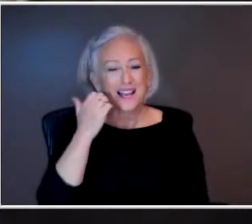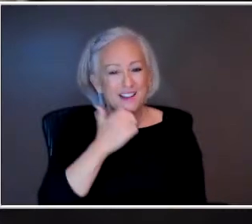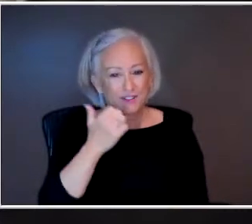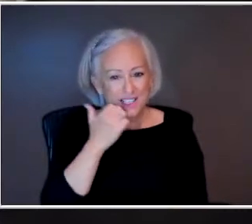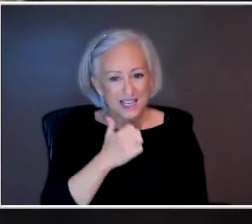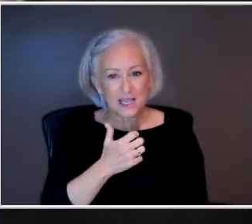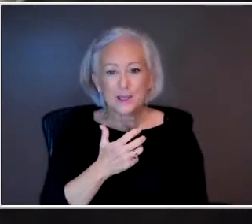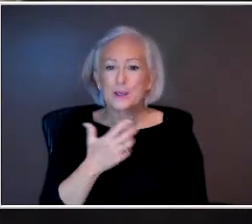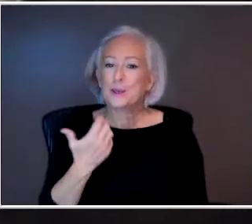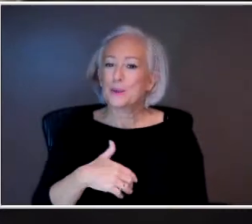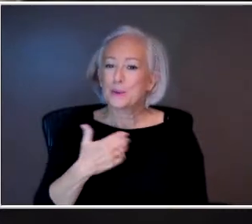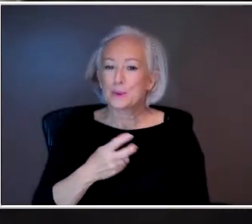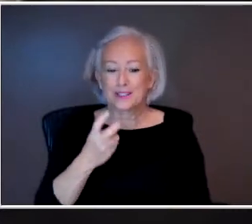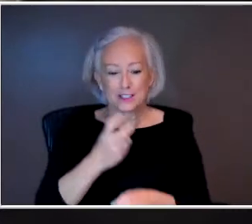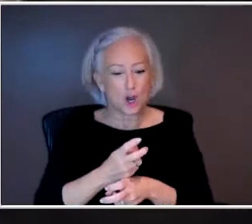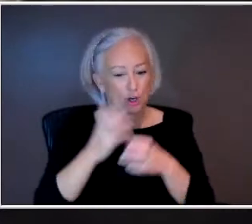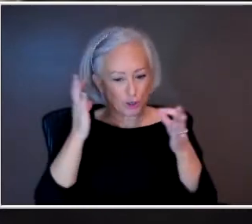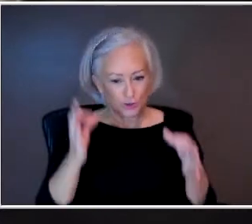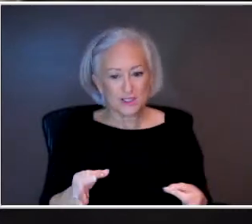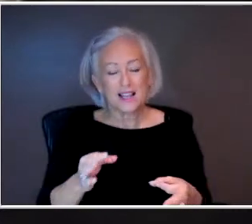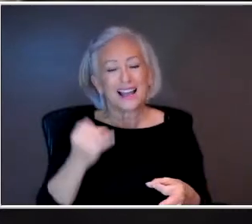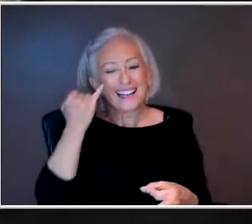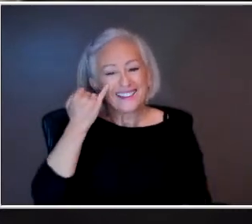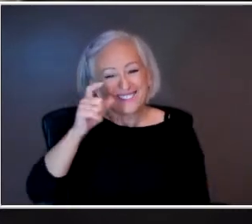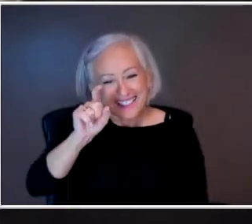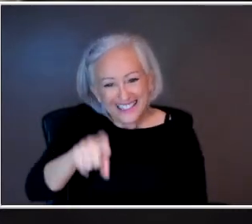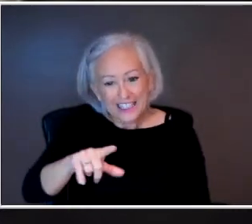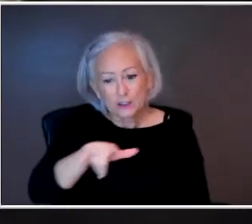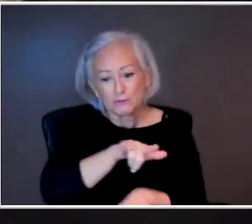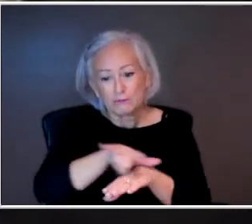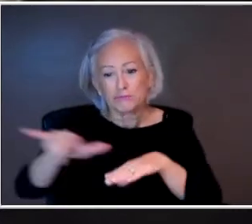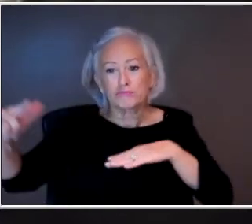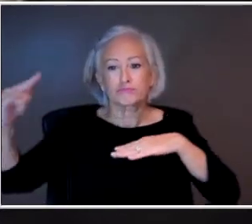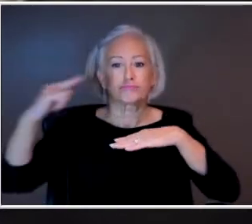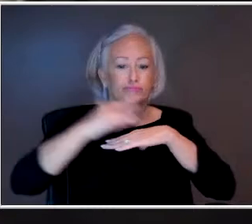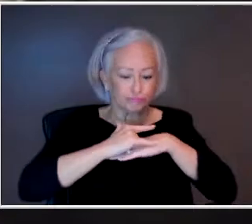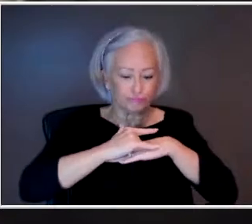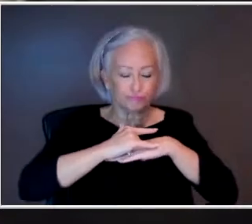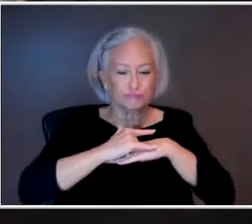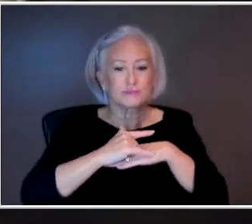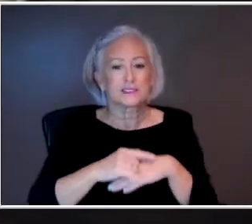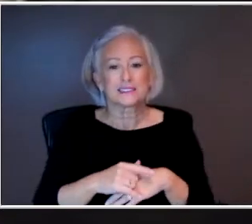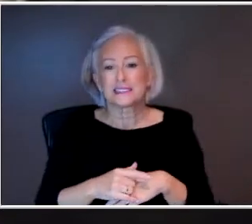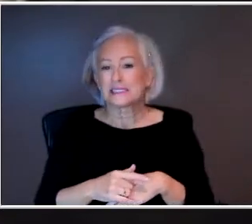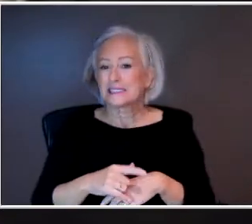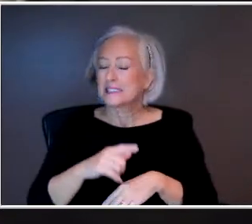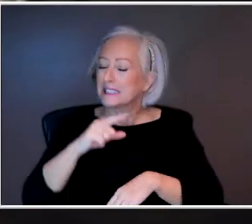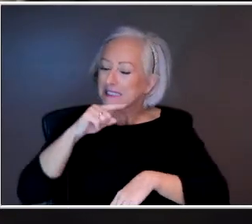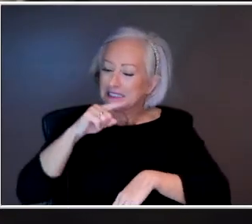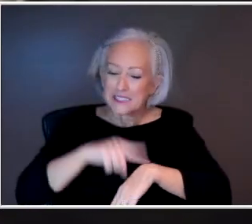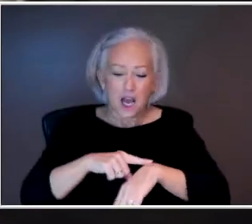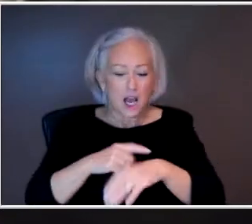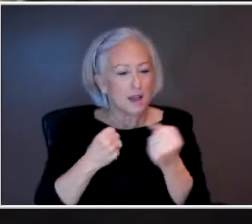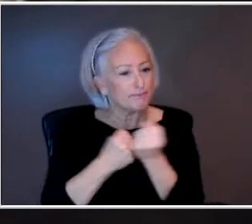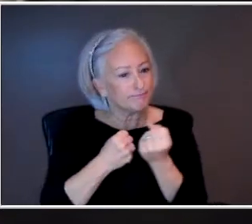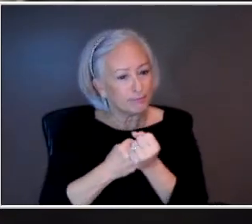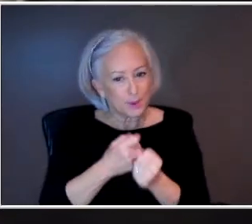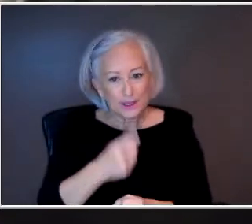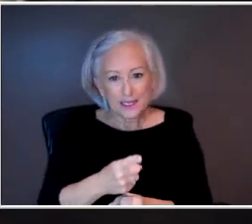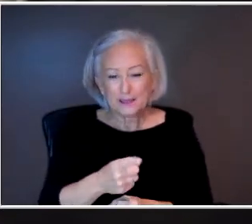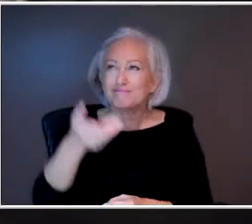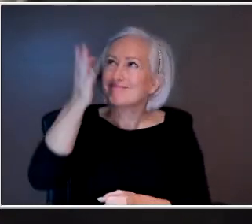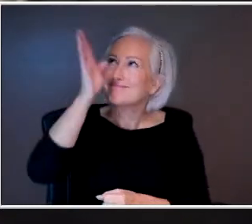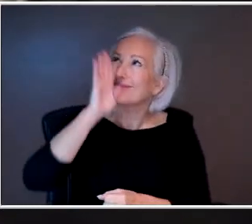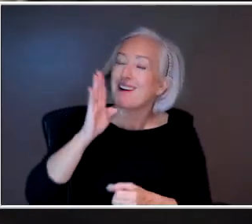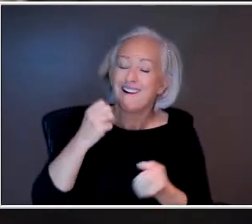to make, and it was just, time was on his side, God was on his side, because if he had landed, maybe